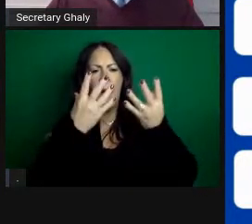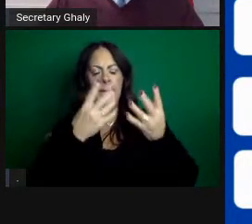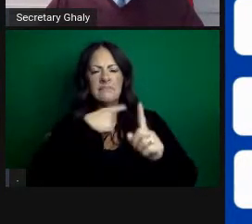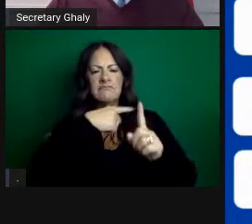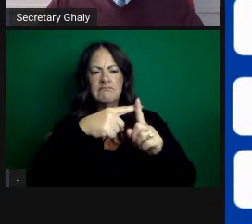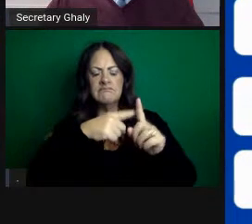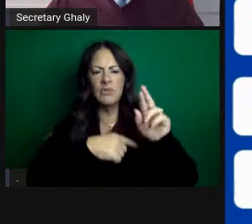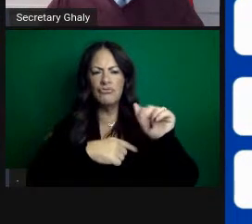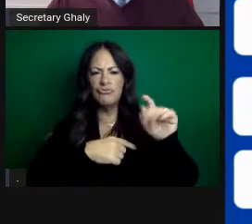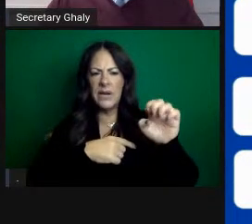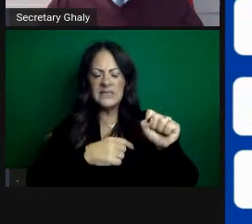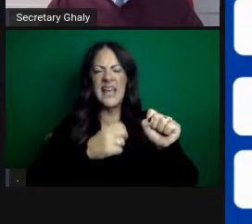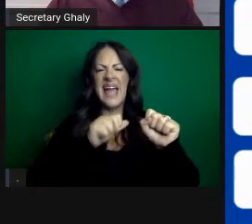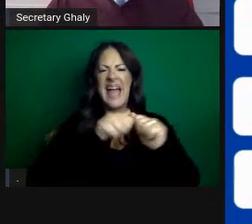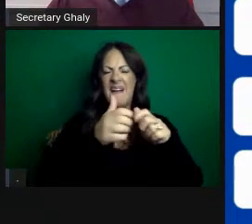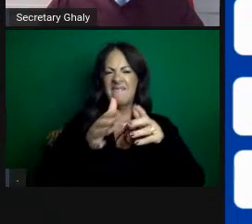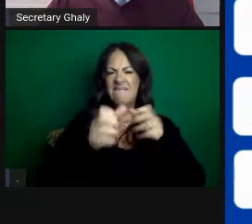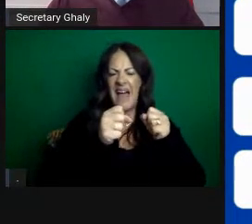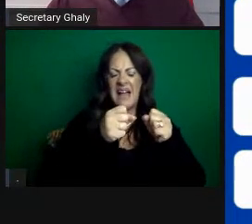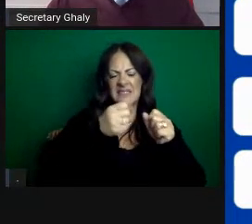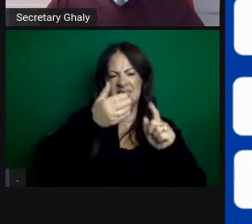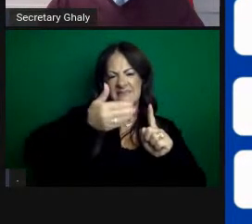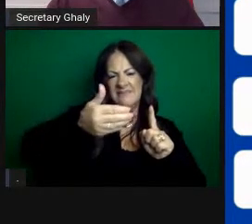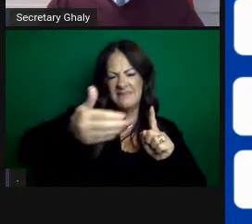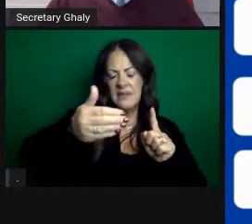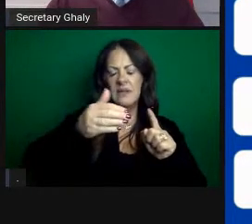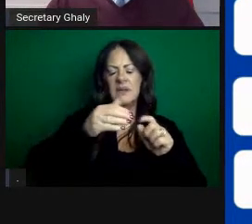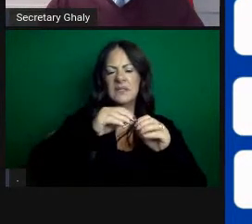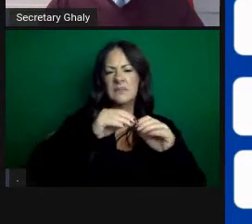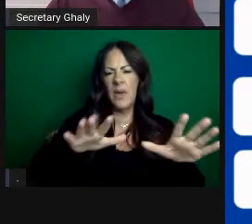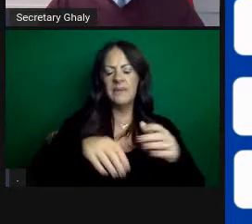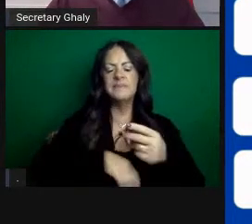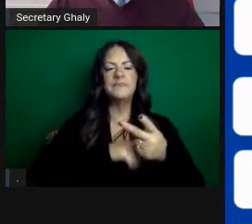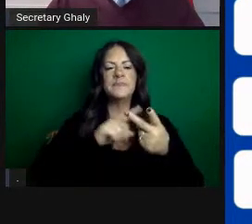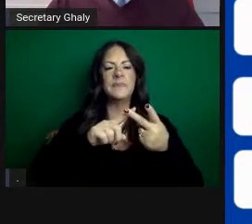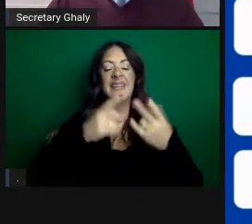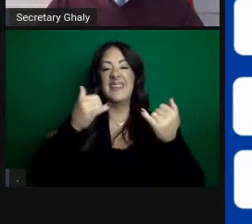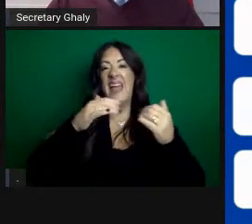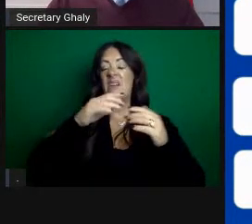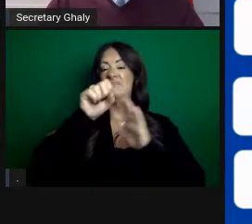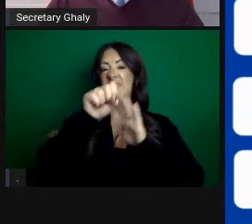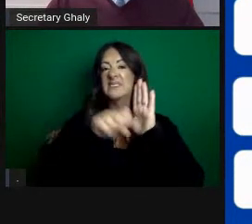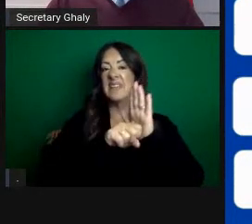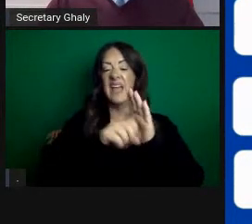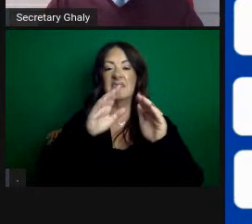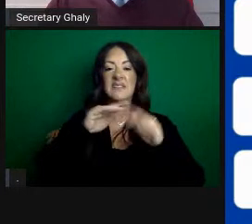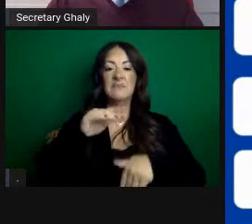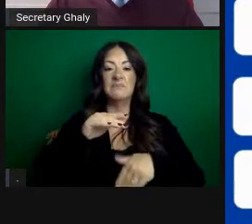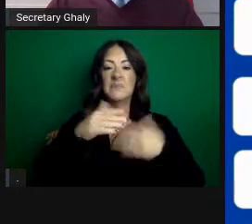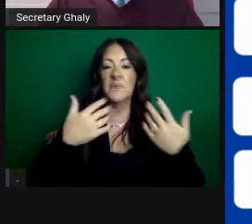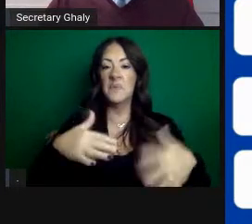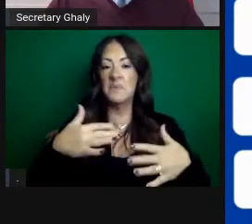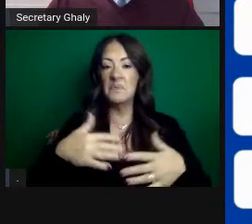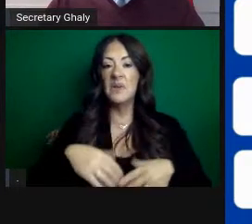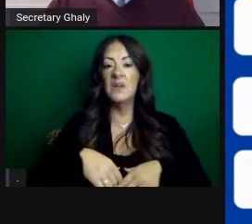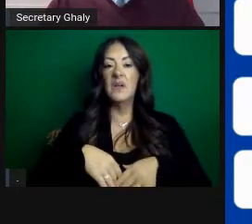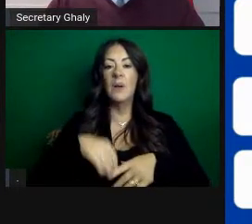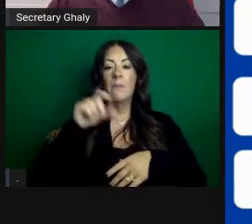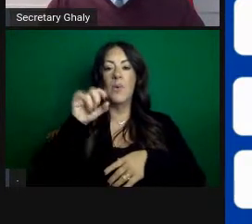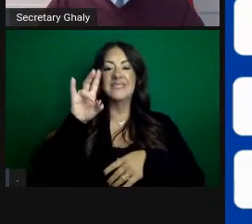that transmission rate, which, by the way, statewide is now well below 1. It's at 0.78 as of this